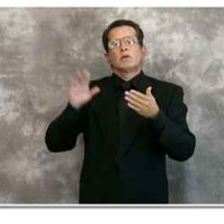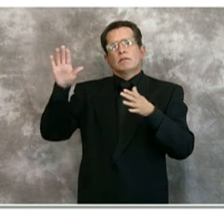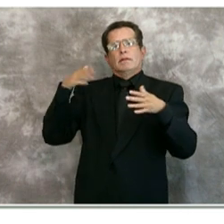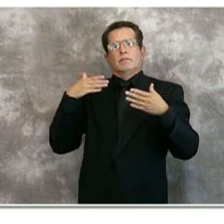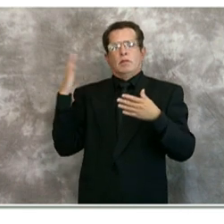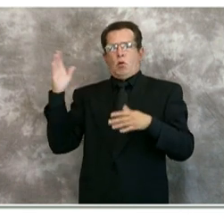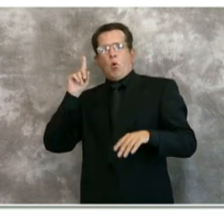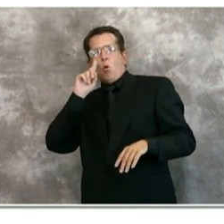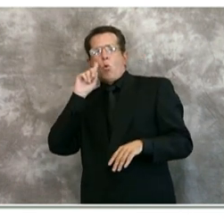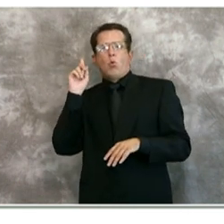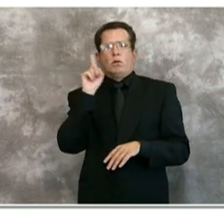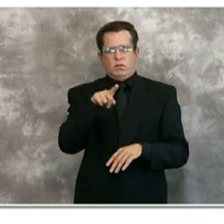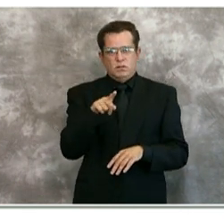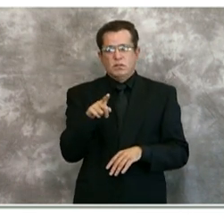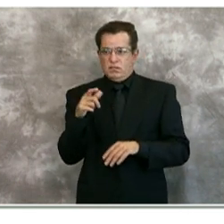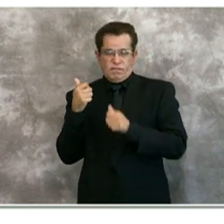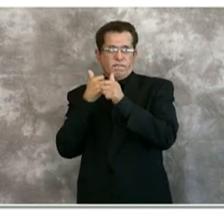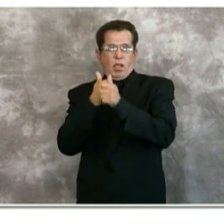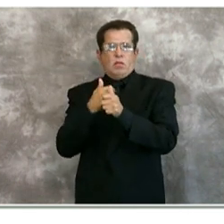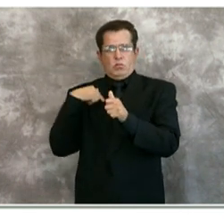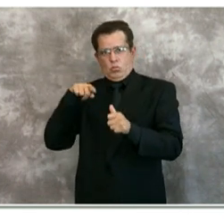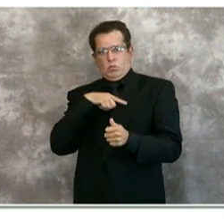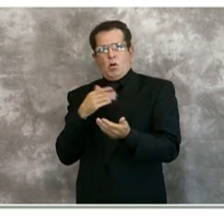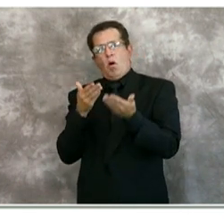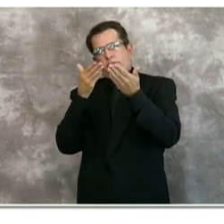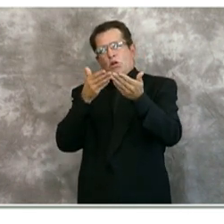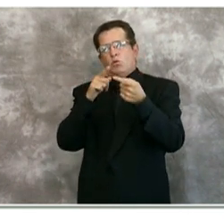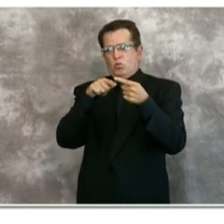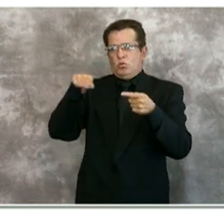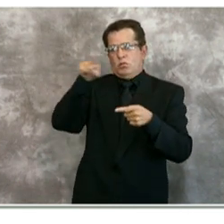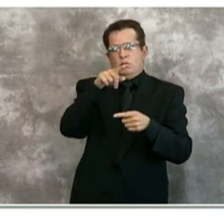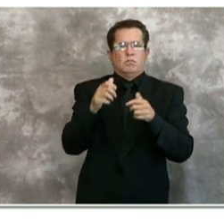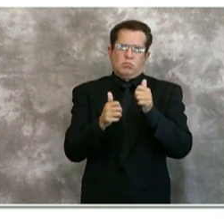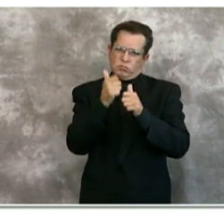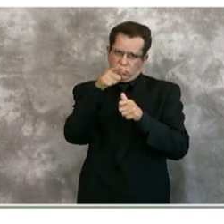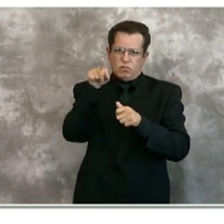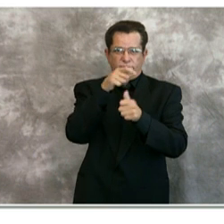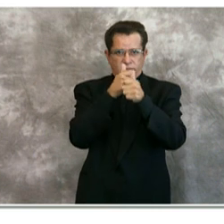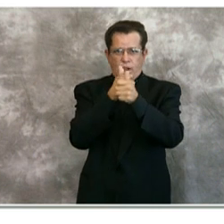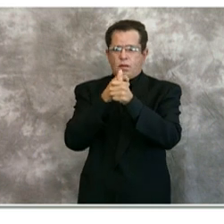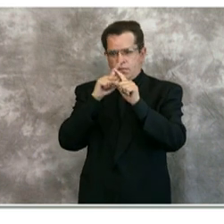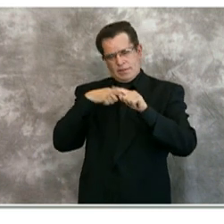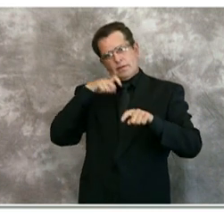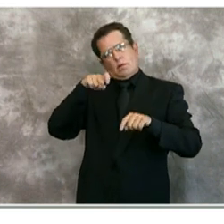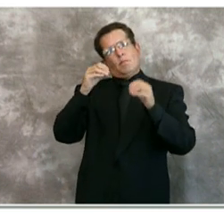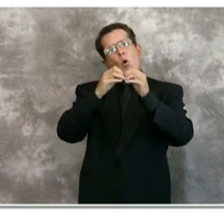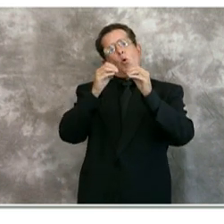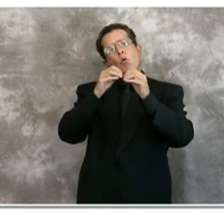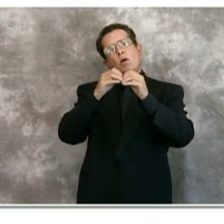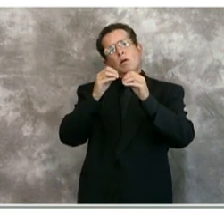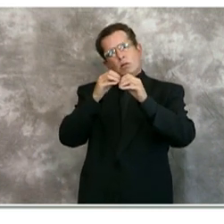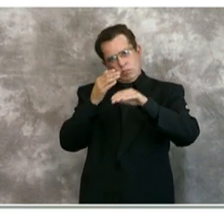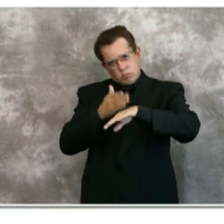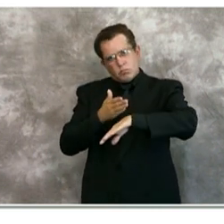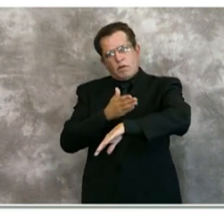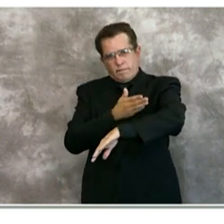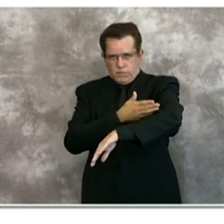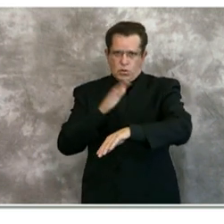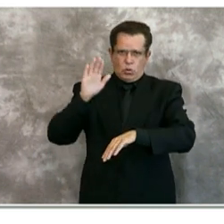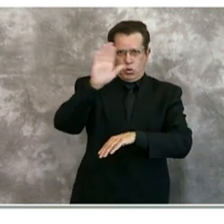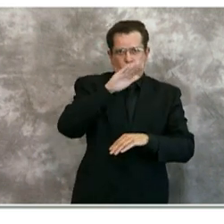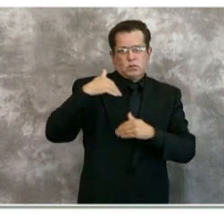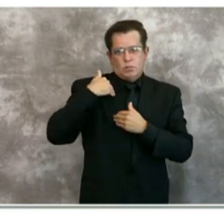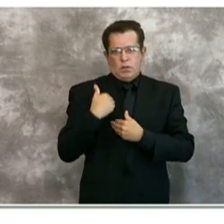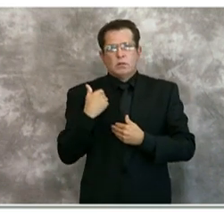health officer's orders and the directions that we've given. But we must continue to do our part, and kudos goes out to